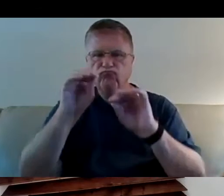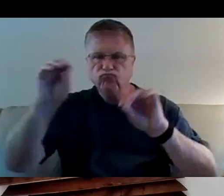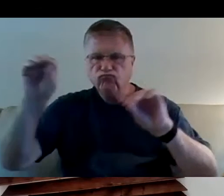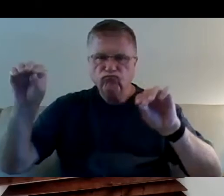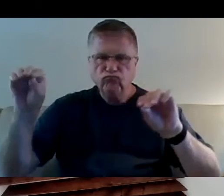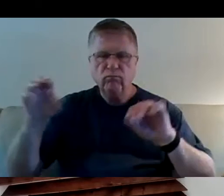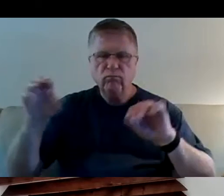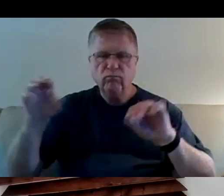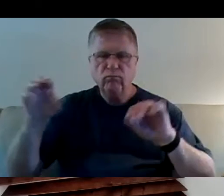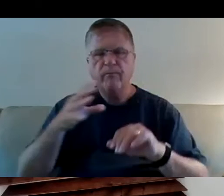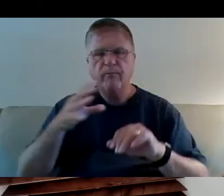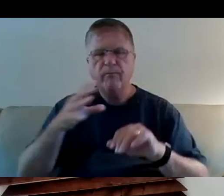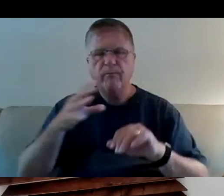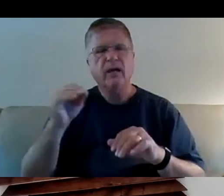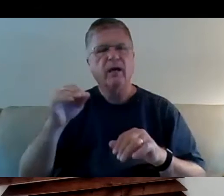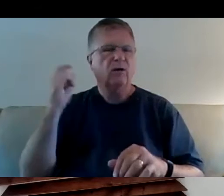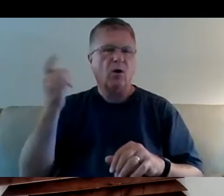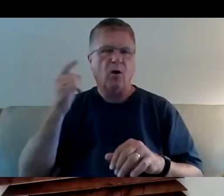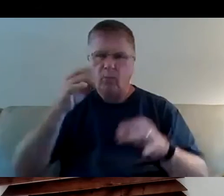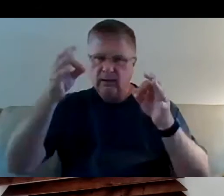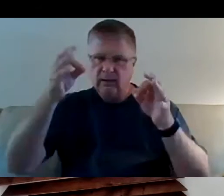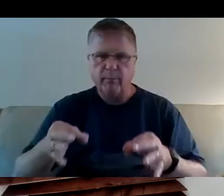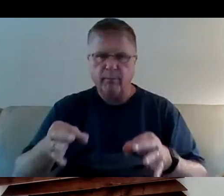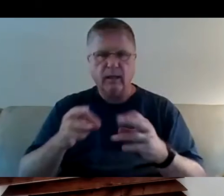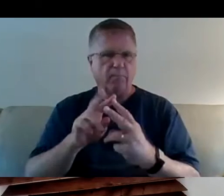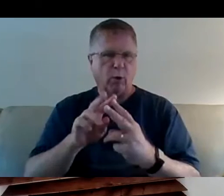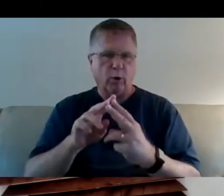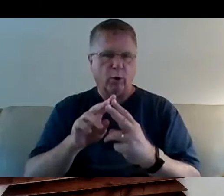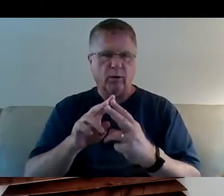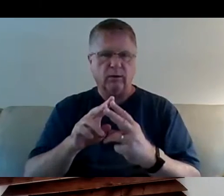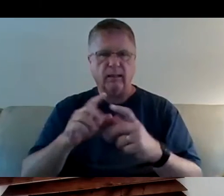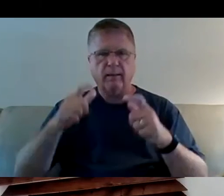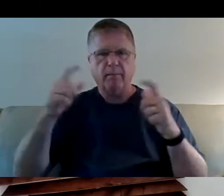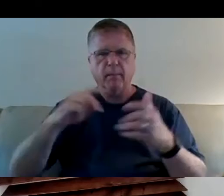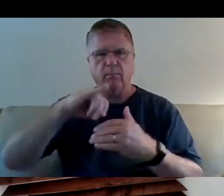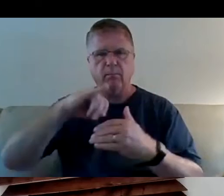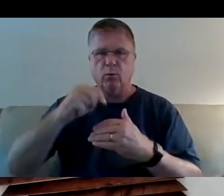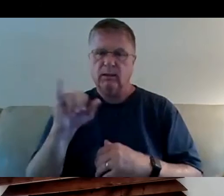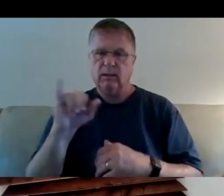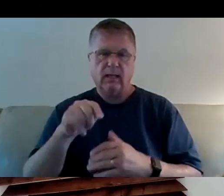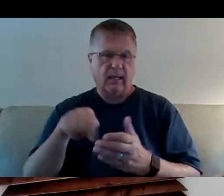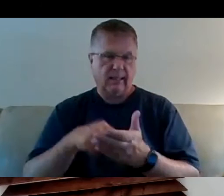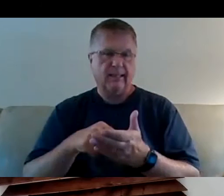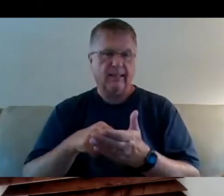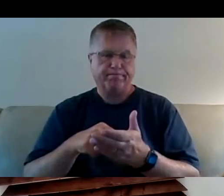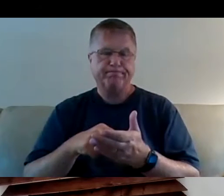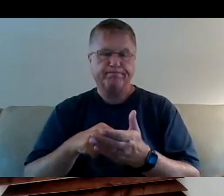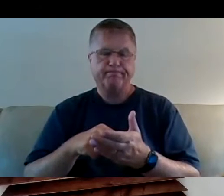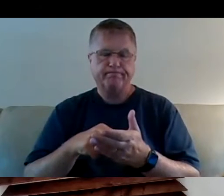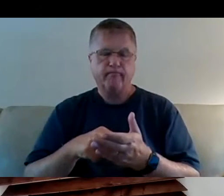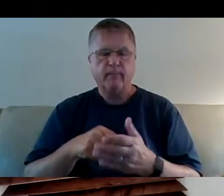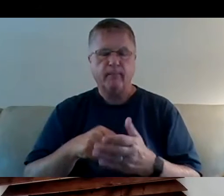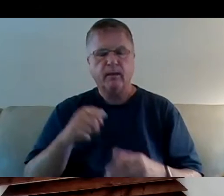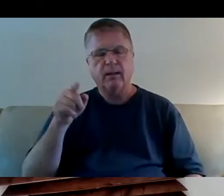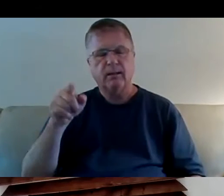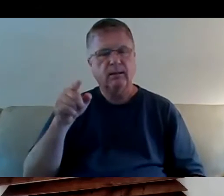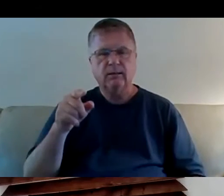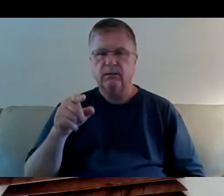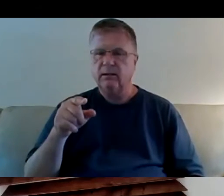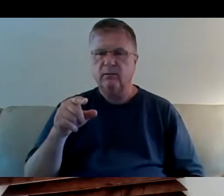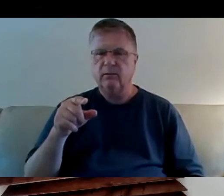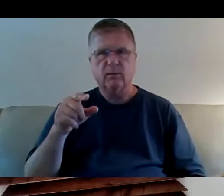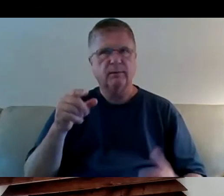there's always committed partners in a big project like this, and she couldn't have been more of a